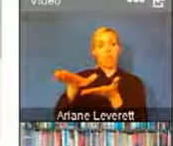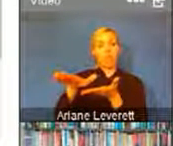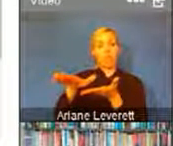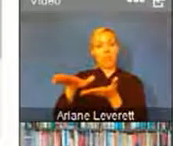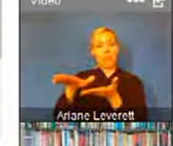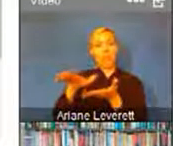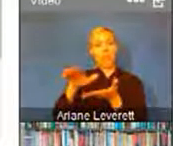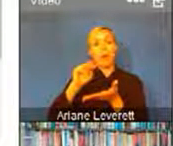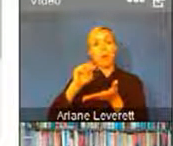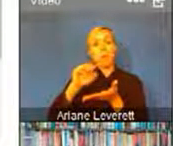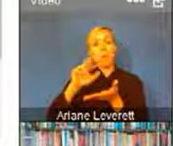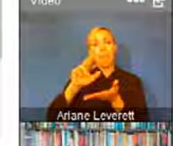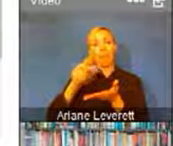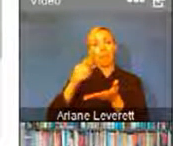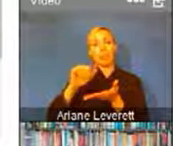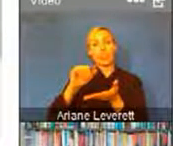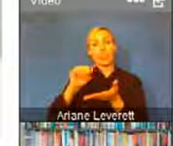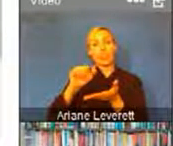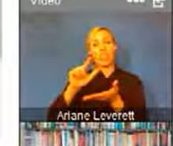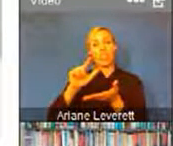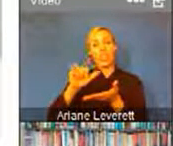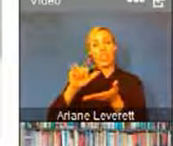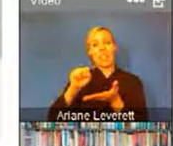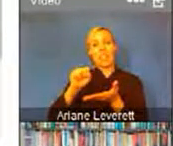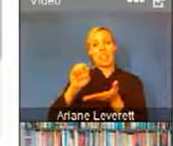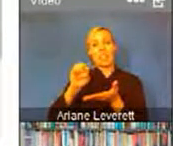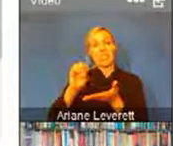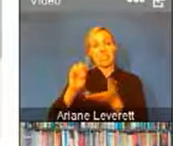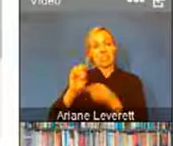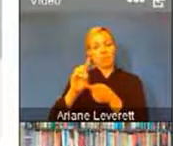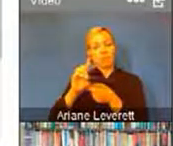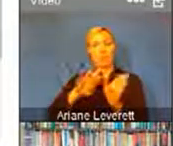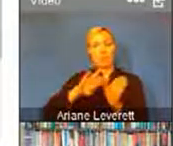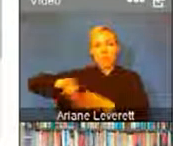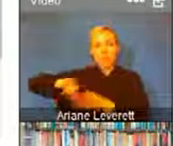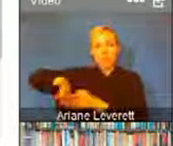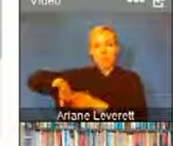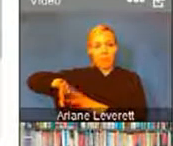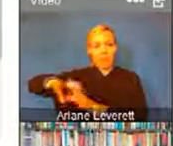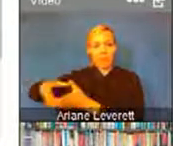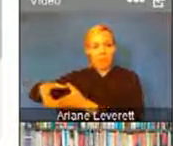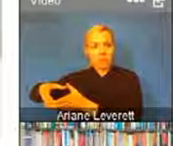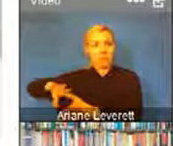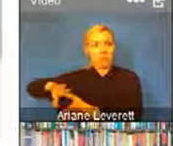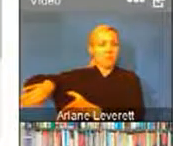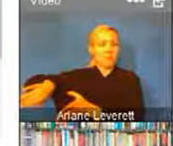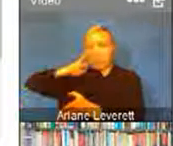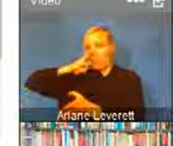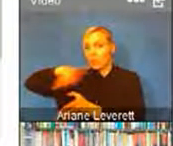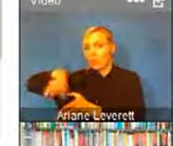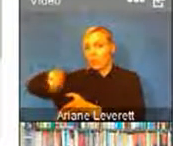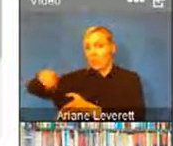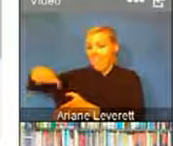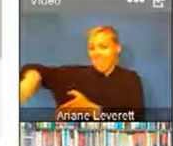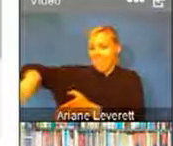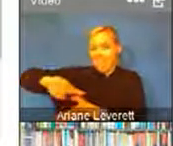all, is our goal for the next 15 years, 14 now.